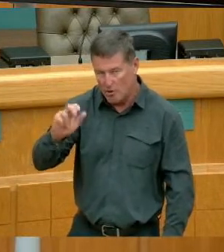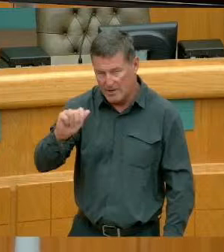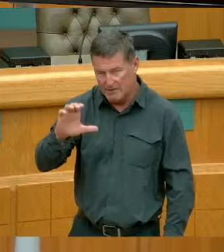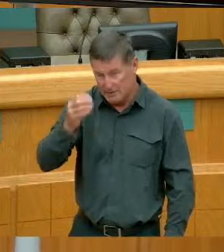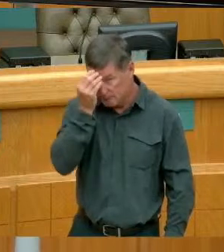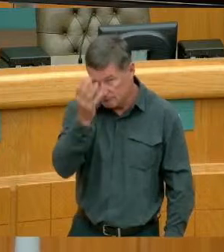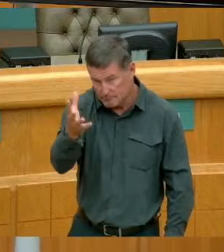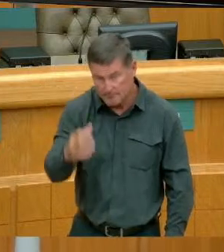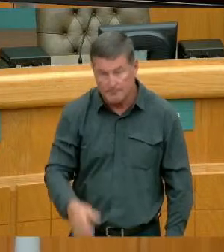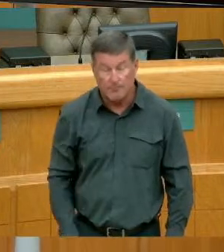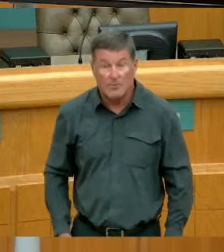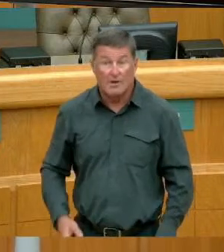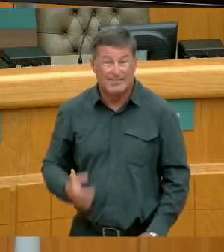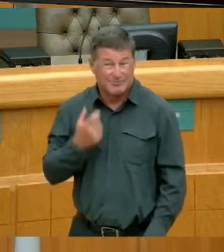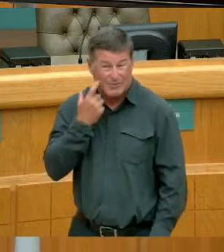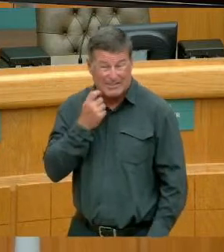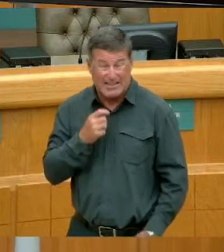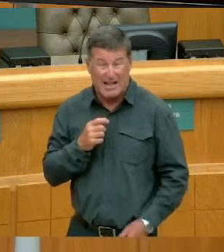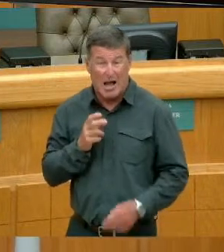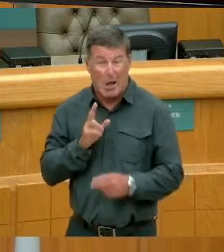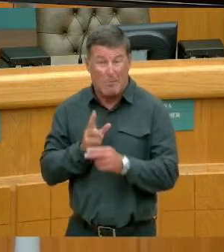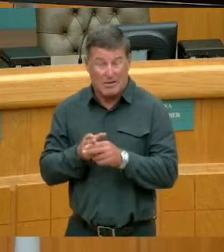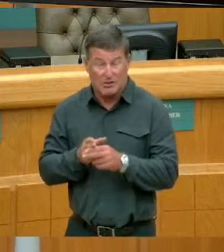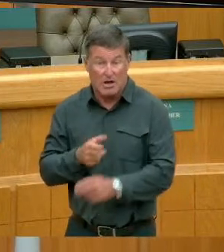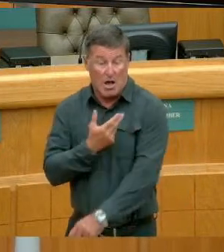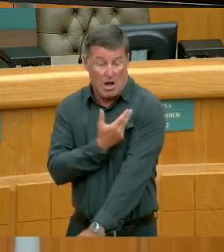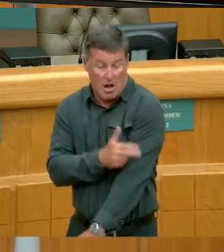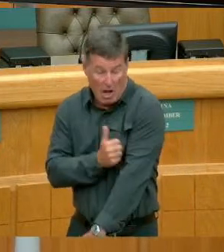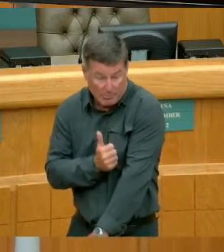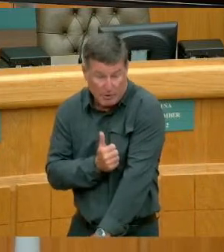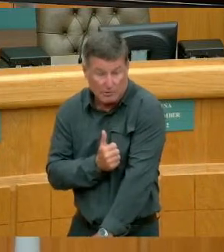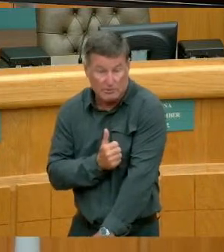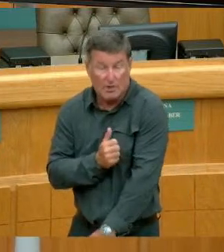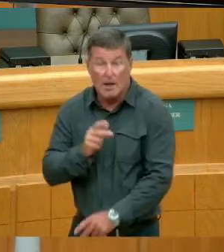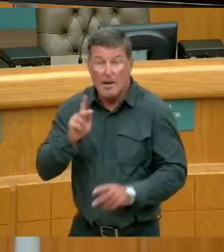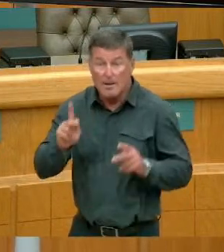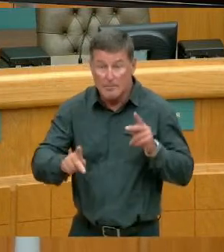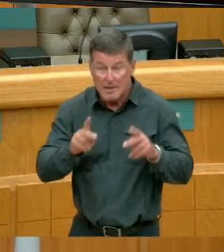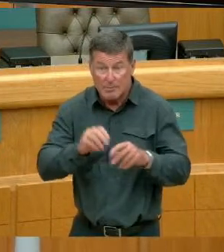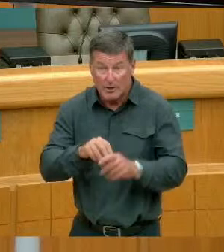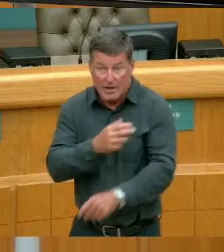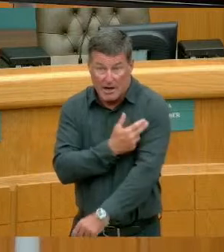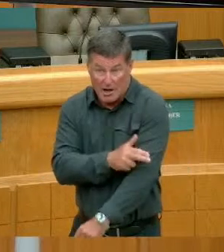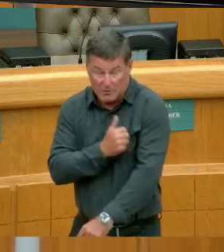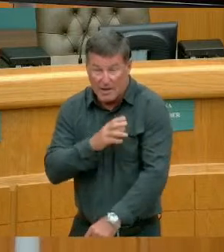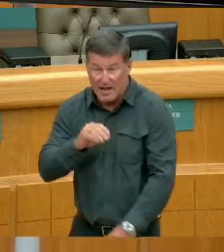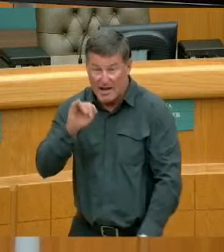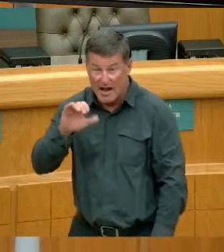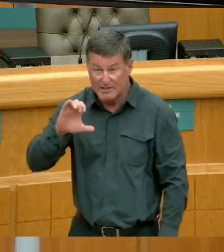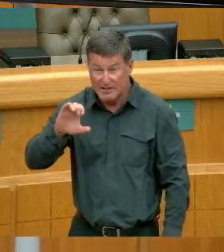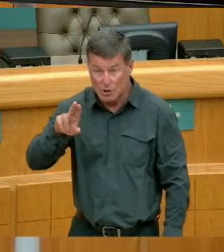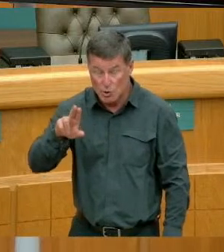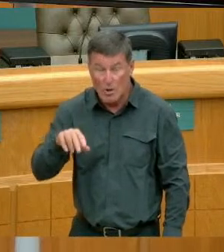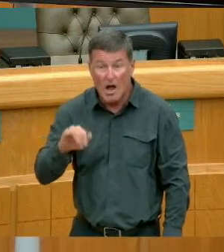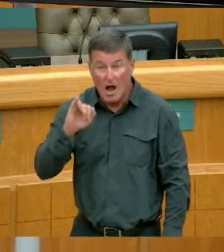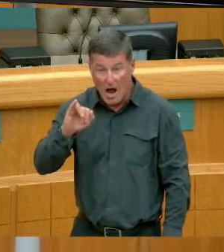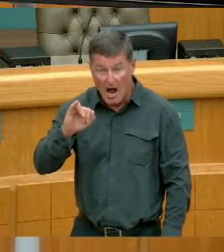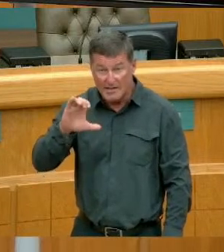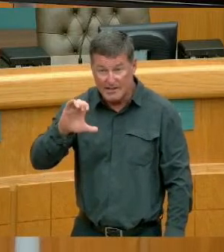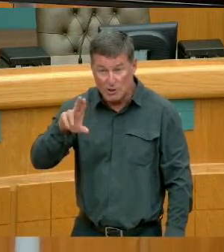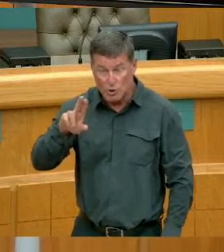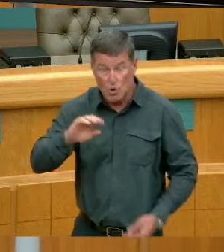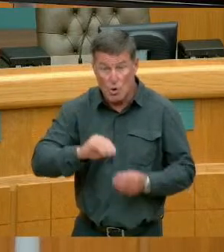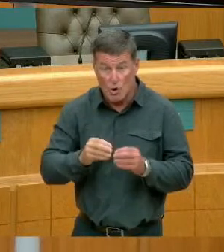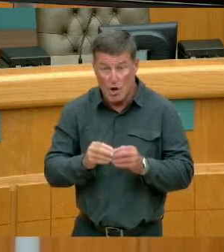Okay, speaking of hospitals and patients in our ICU, our intensive care unit, that number is going up as well. There's 33 today